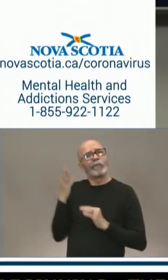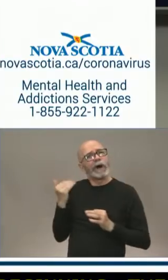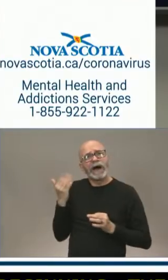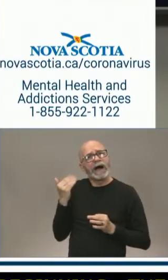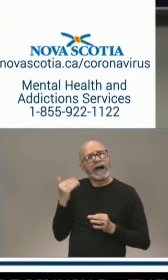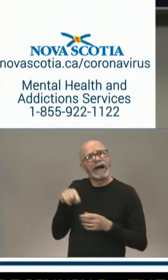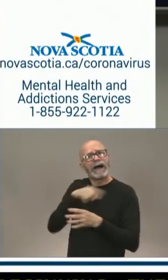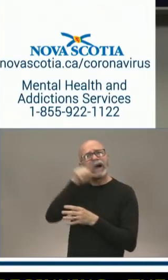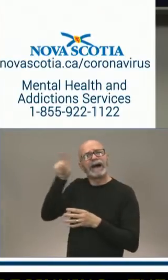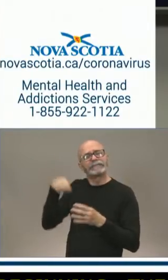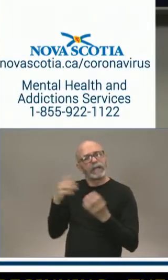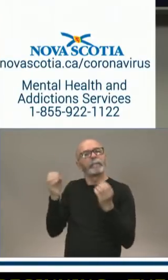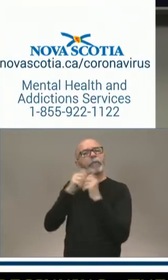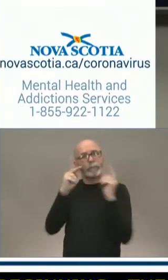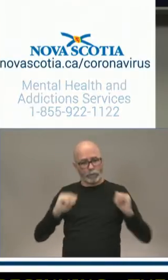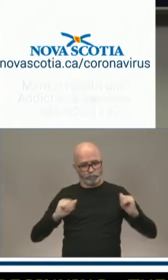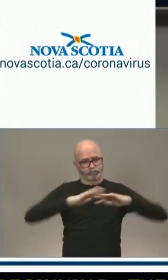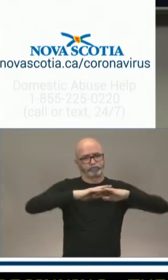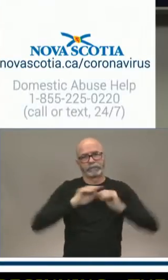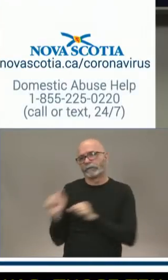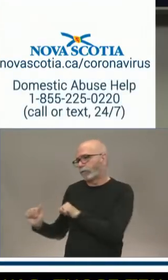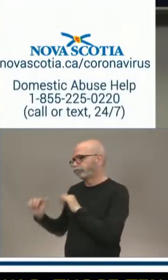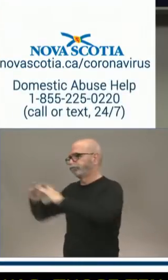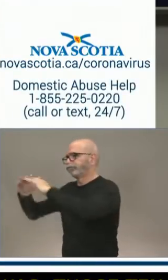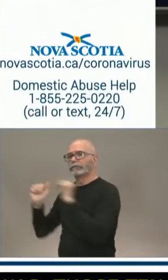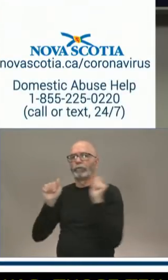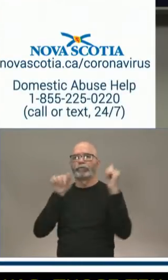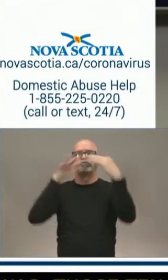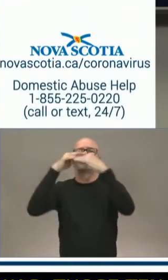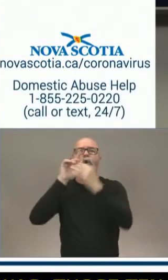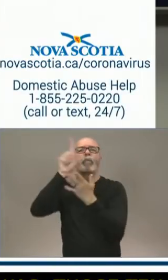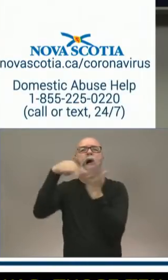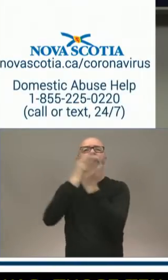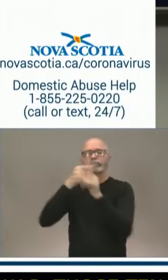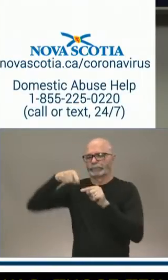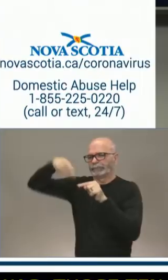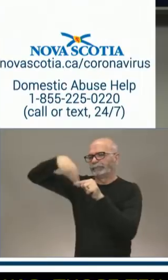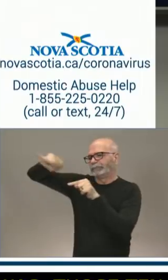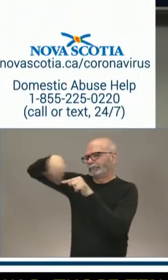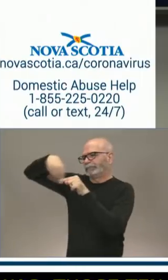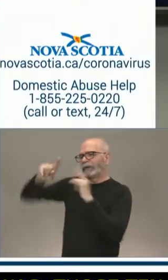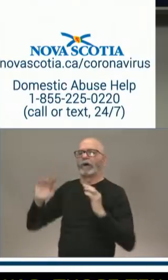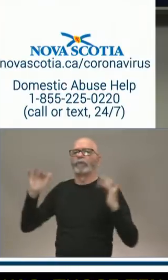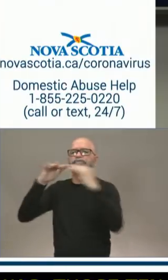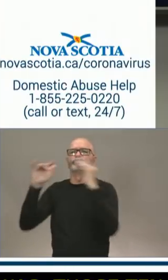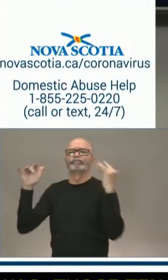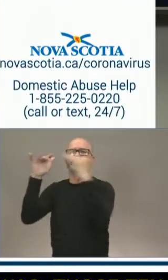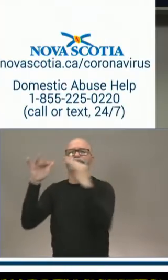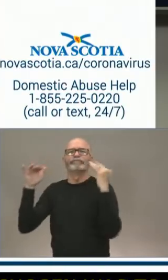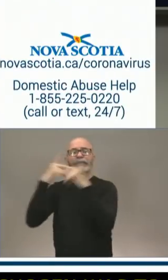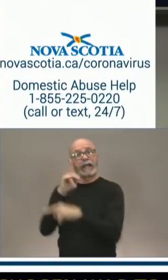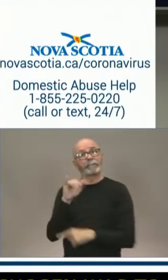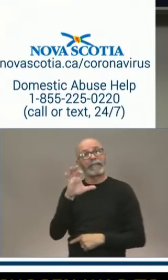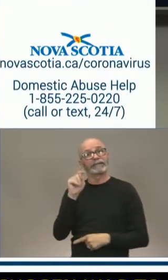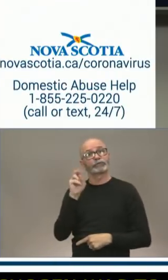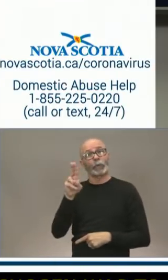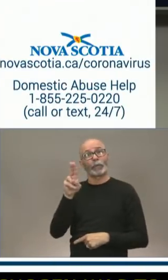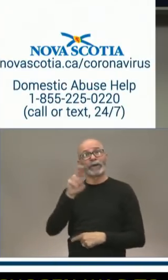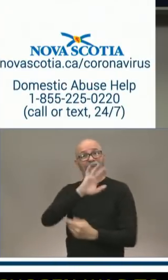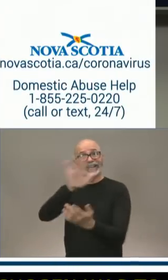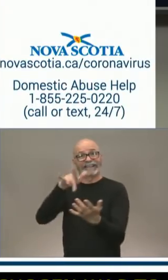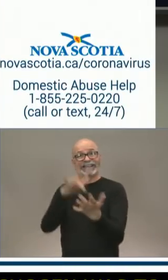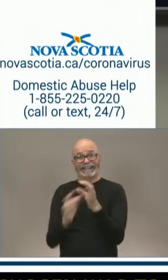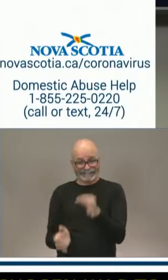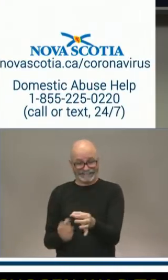of the population as possible within an hour's drive of any of those sites. Pictou County's in the middle, but there is an hour's drive either way to